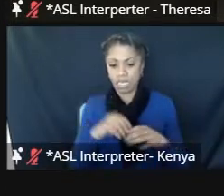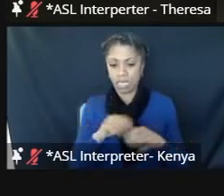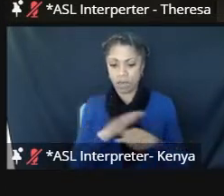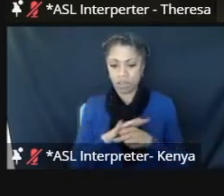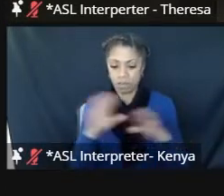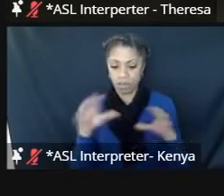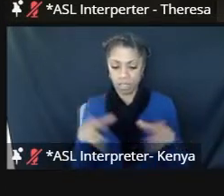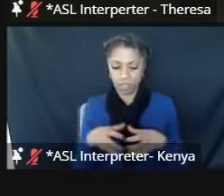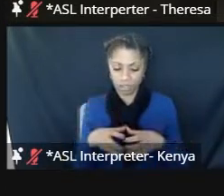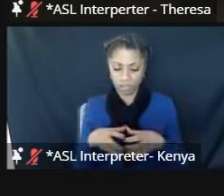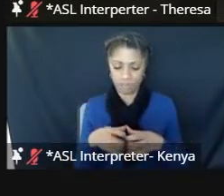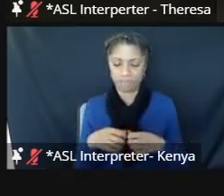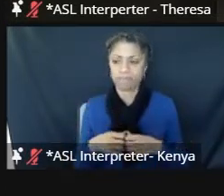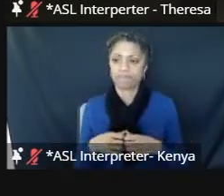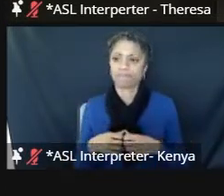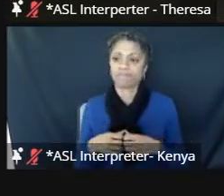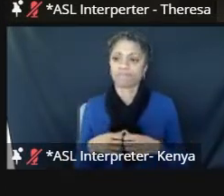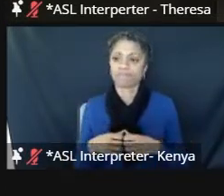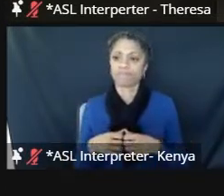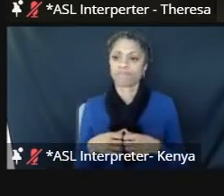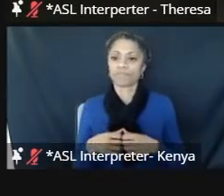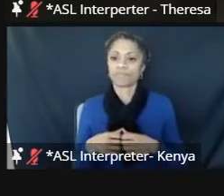we did have some